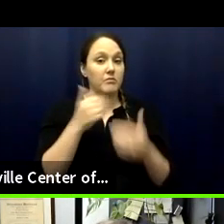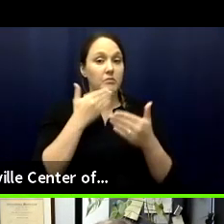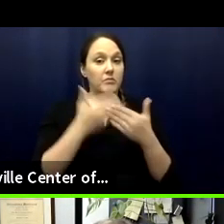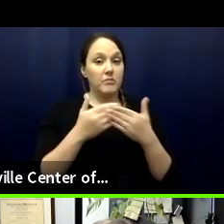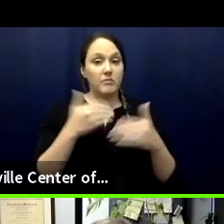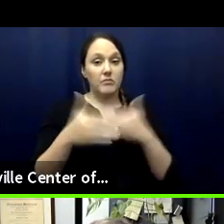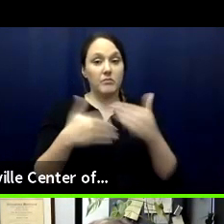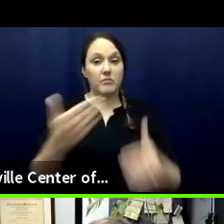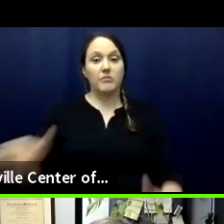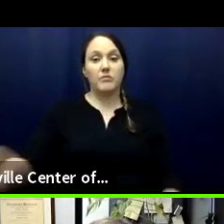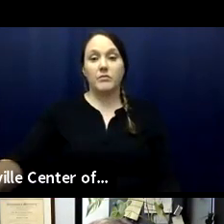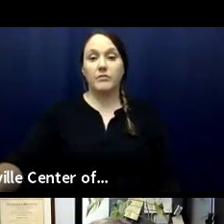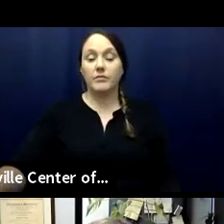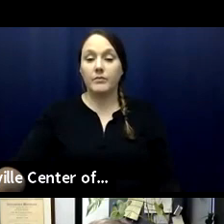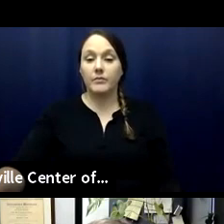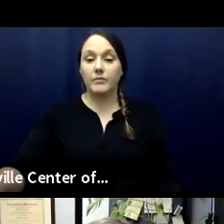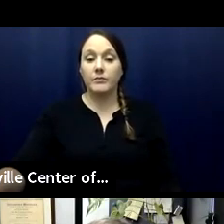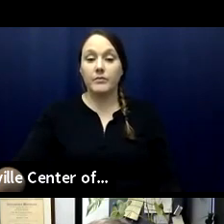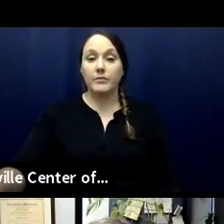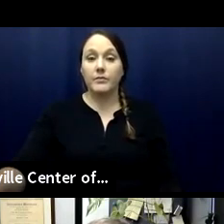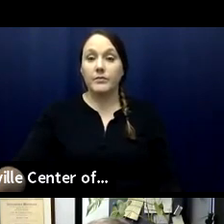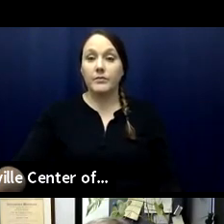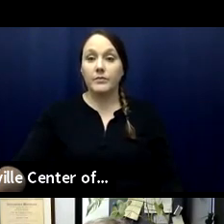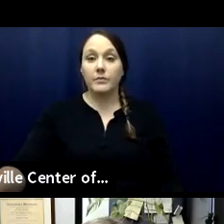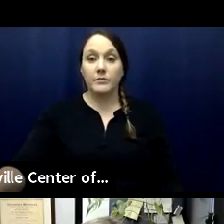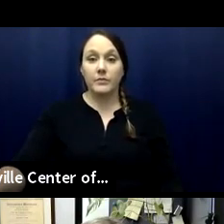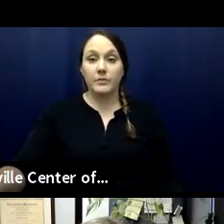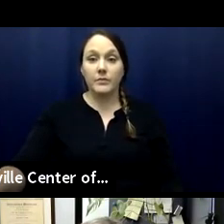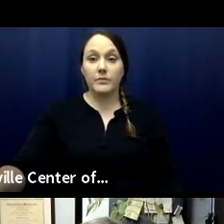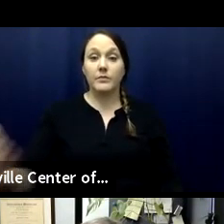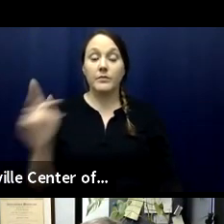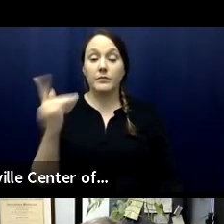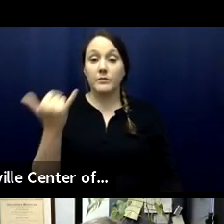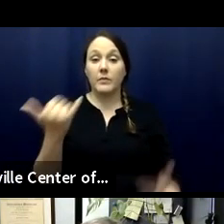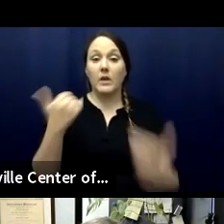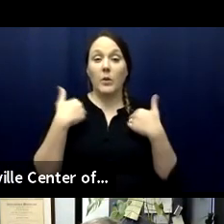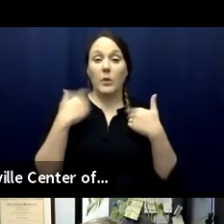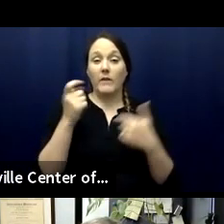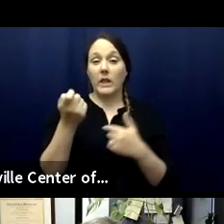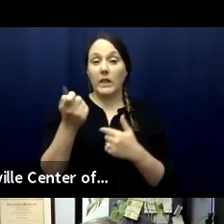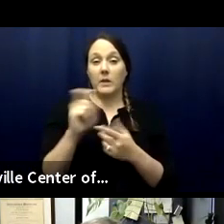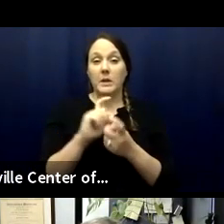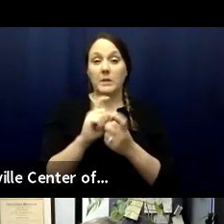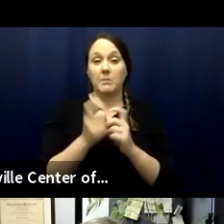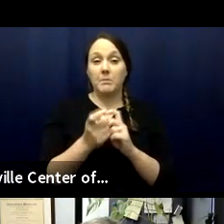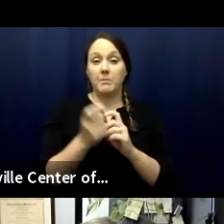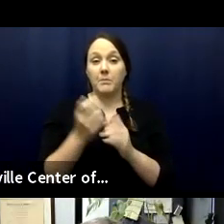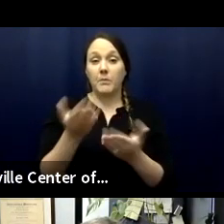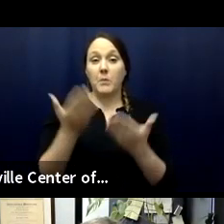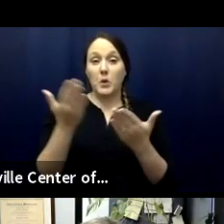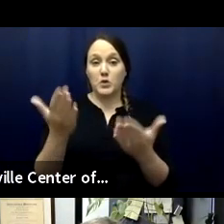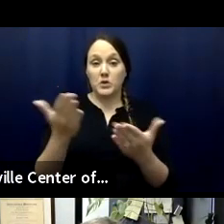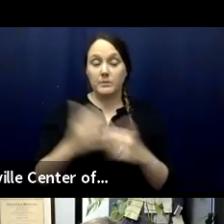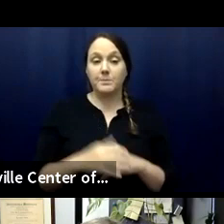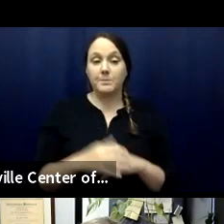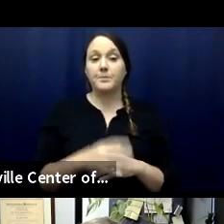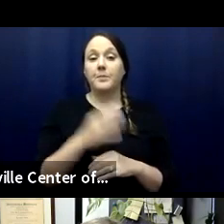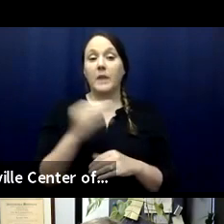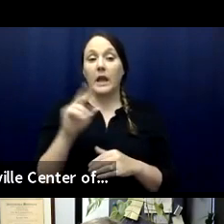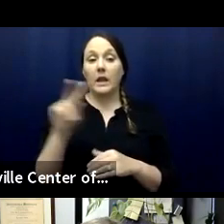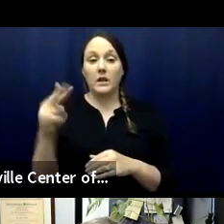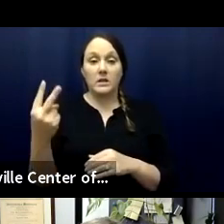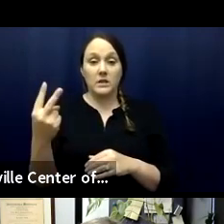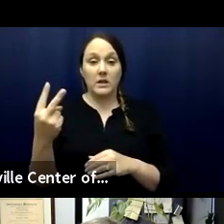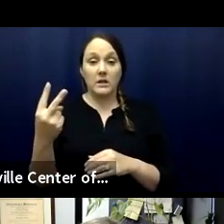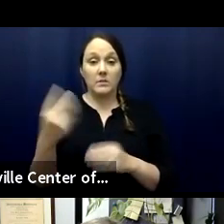Okay. Okay. So now we have a slightly altered motion, And a second.